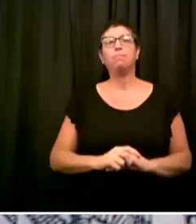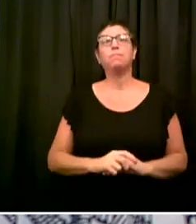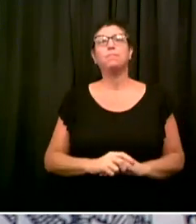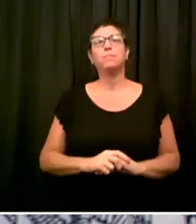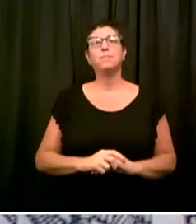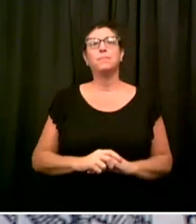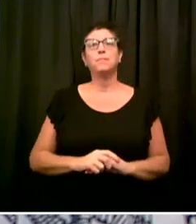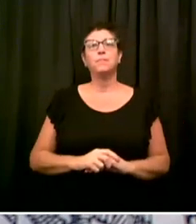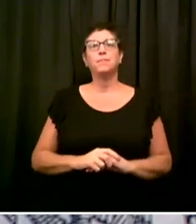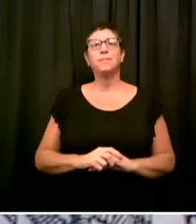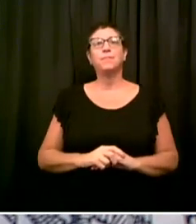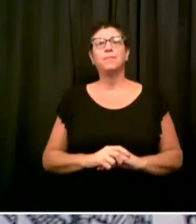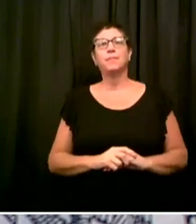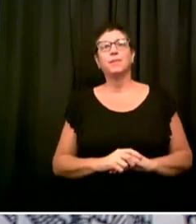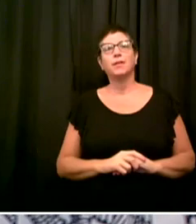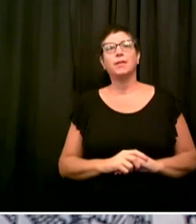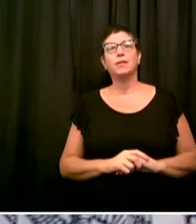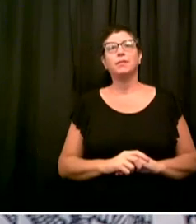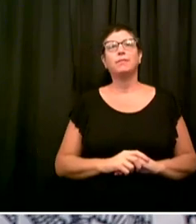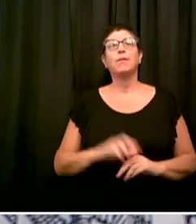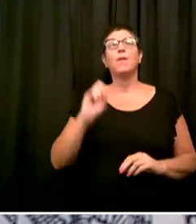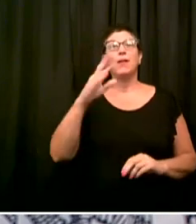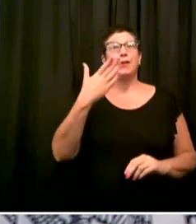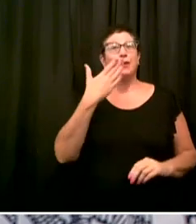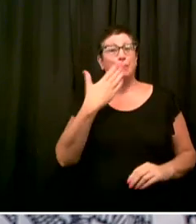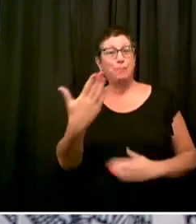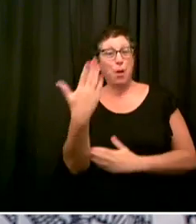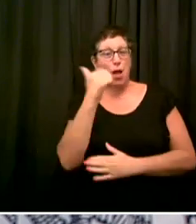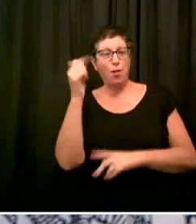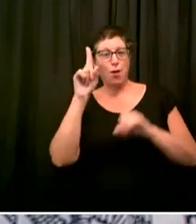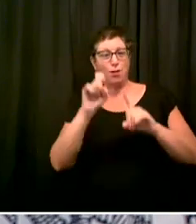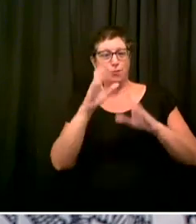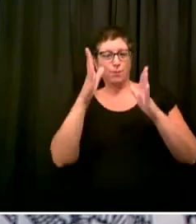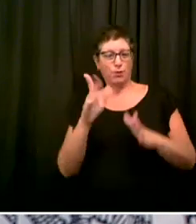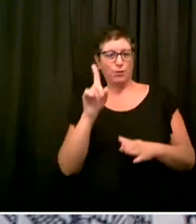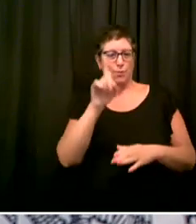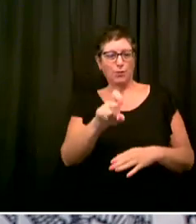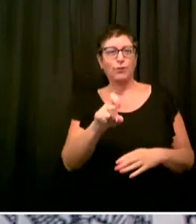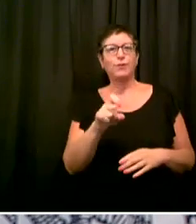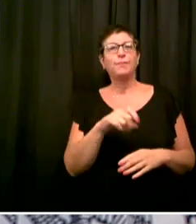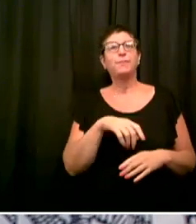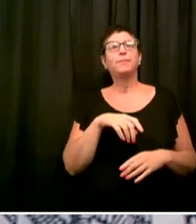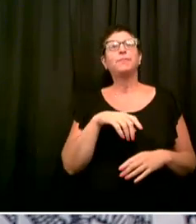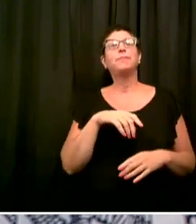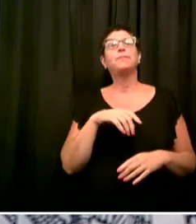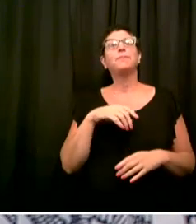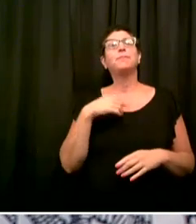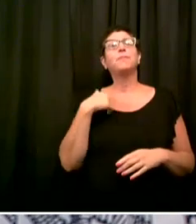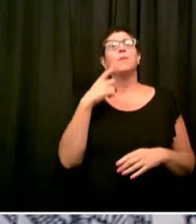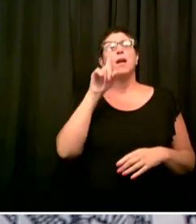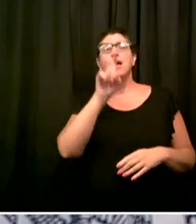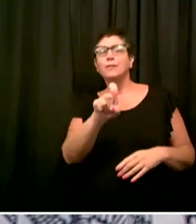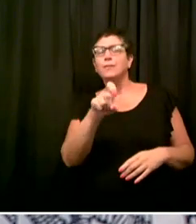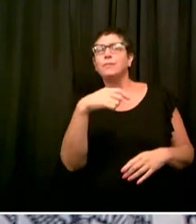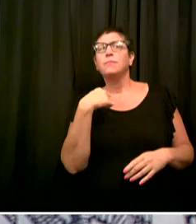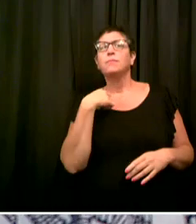Yoav. Hi. I just wanted to ask, earlier this year you